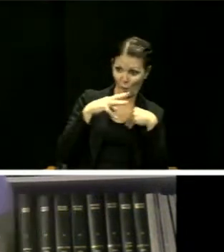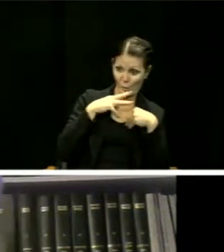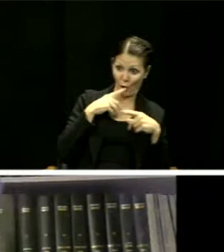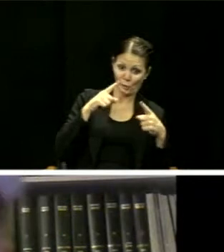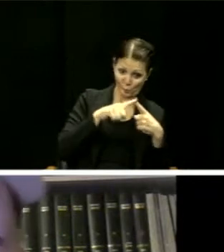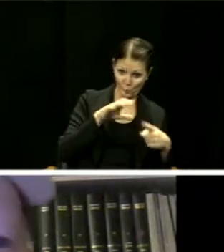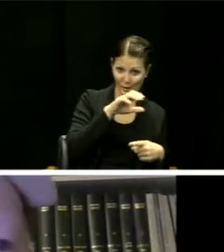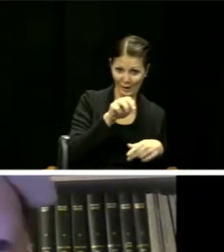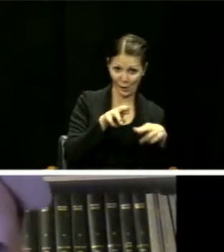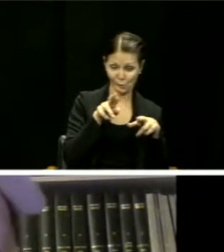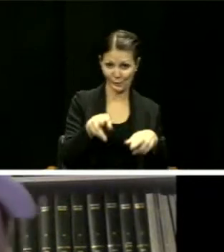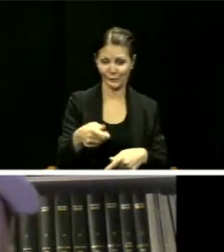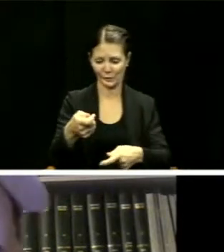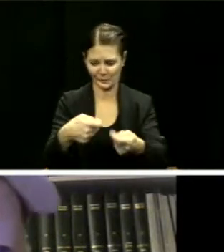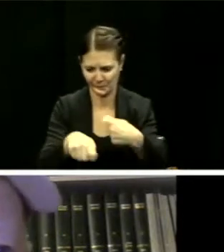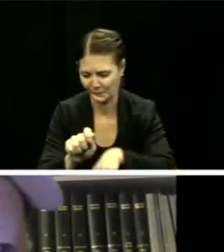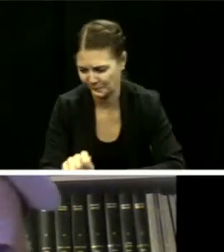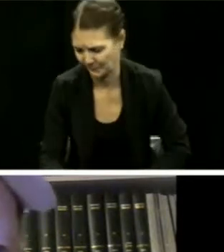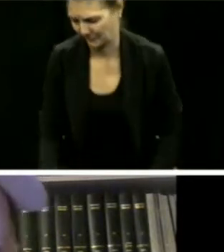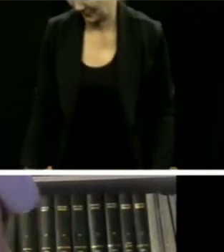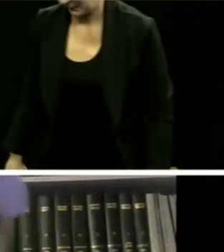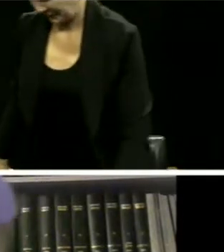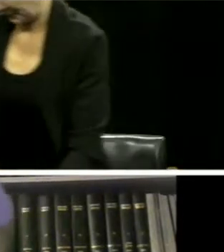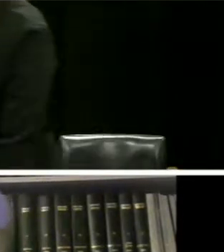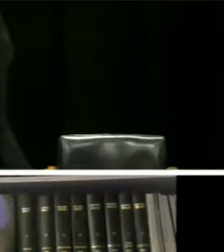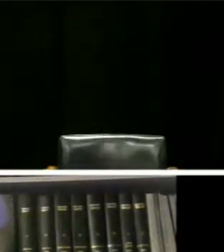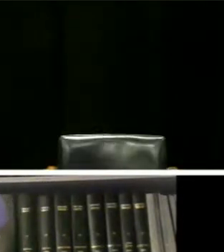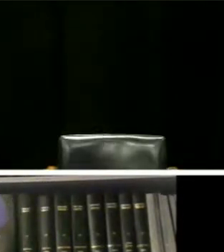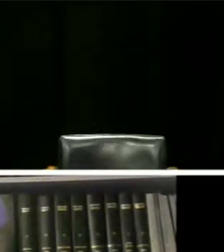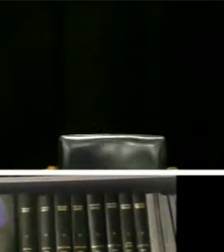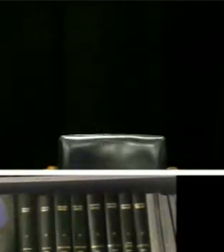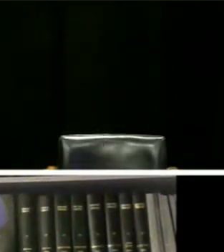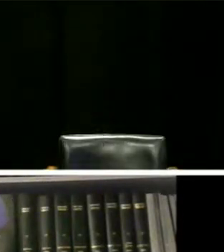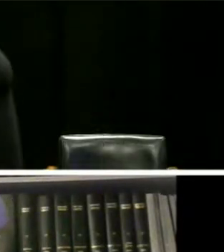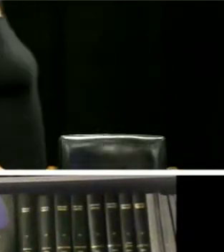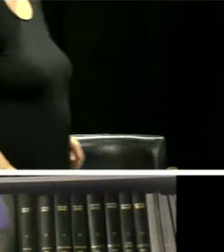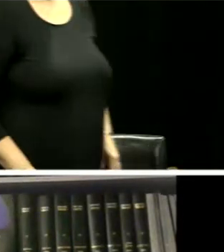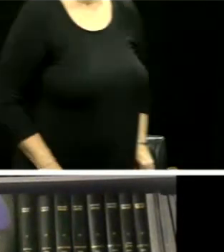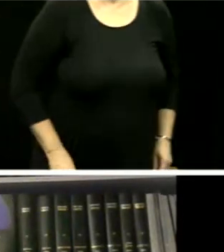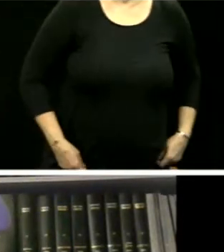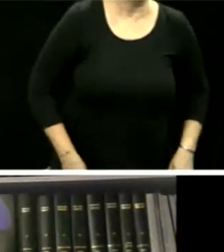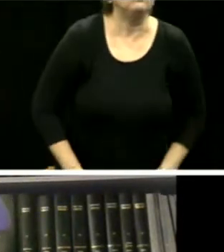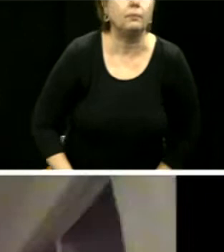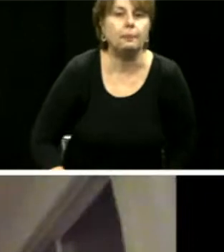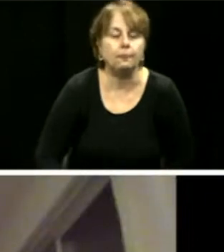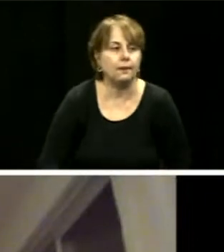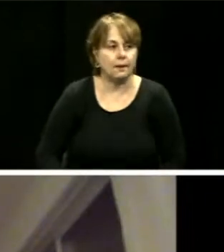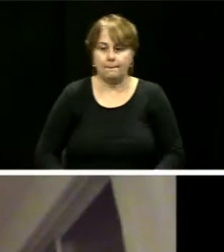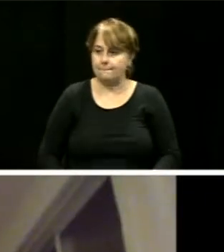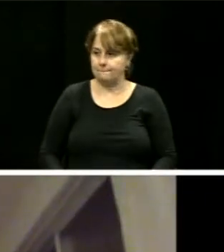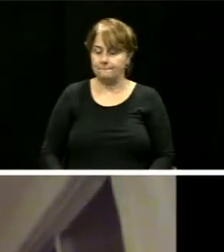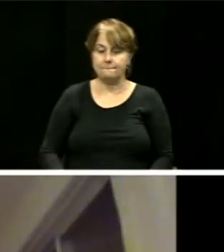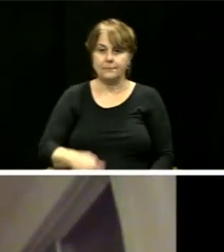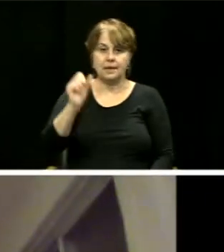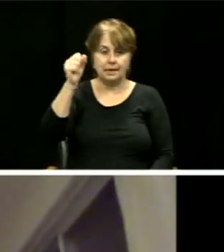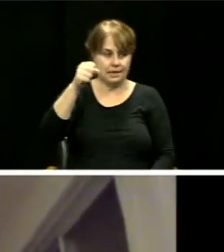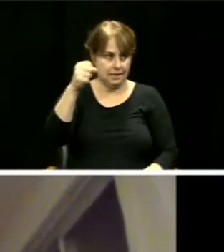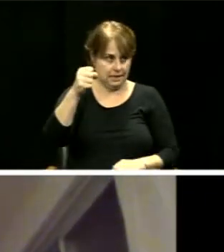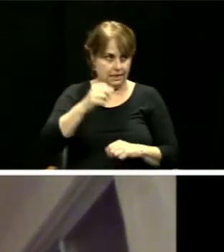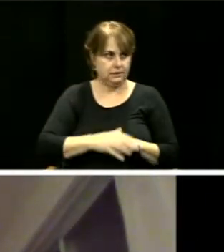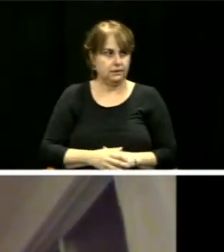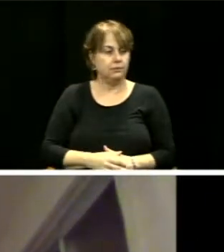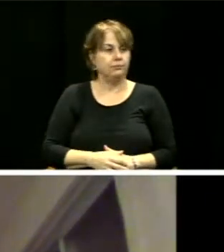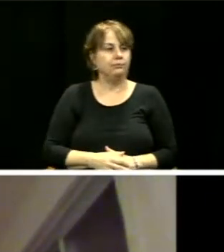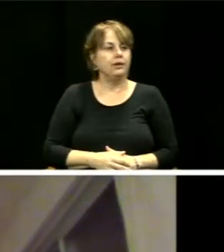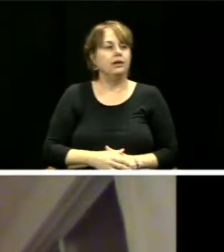Connecticut River? Throw sea level out. It's a longer term thing. Yeah, that's where I was going to go next. But Mylone and